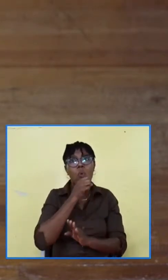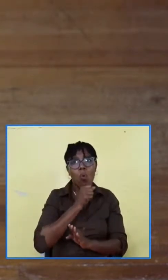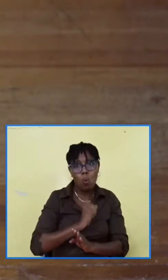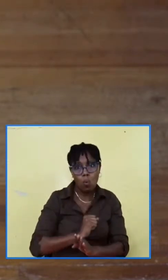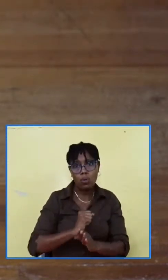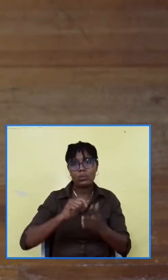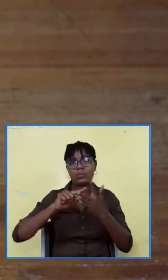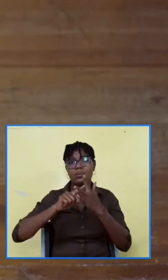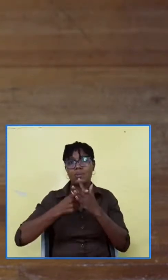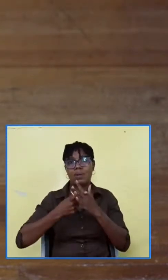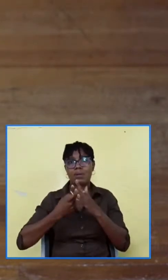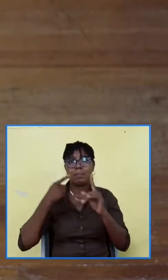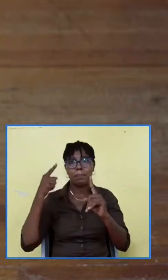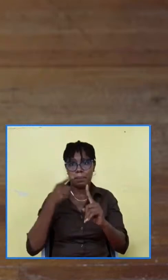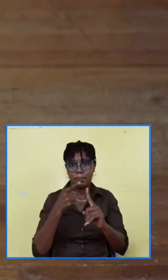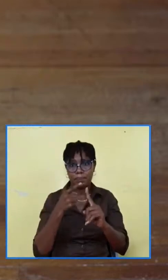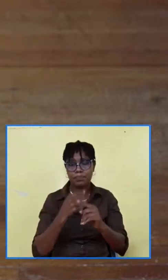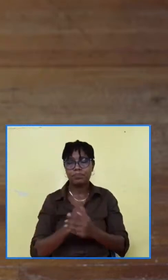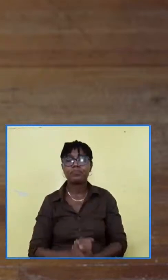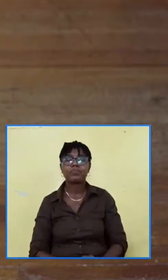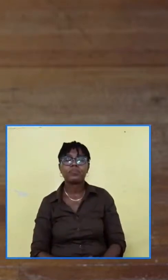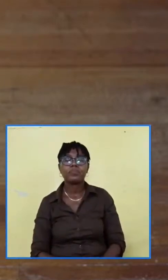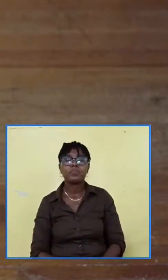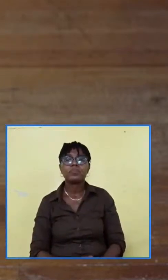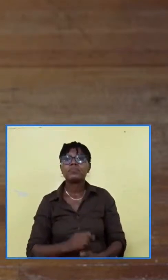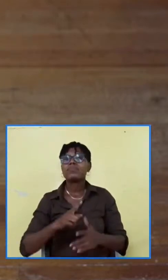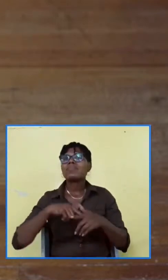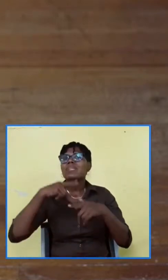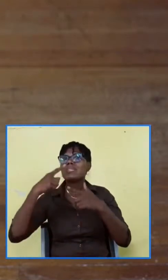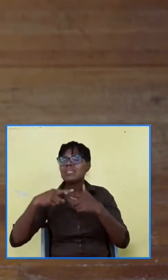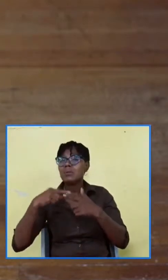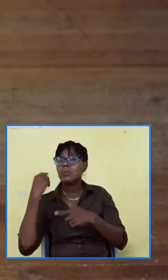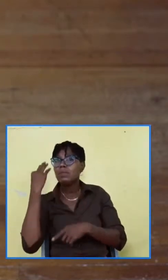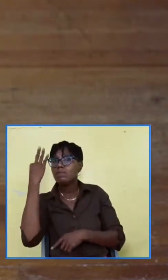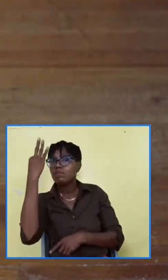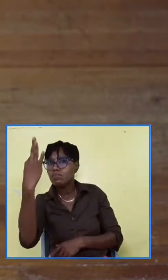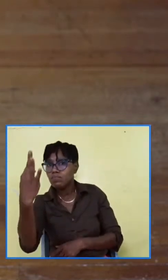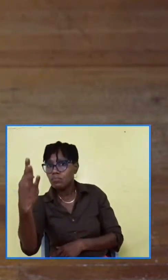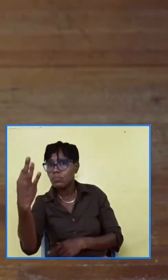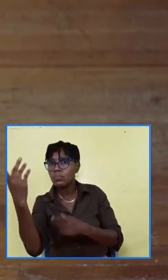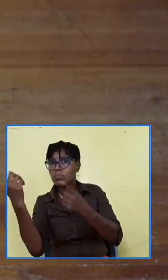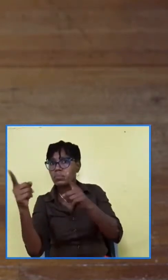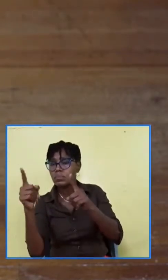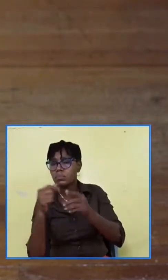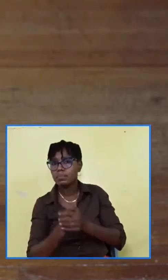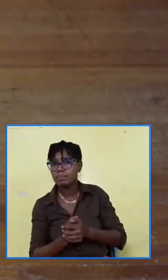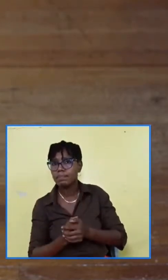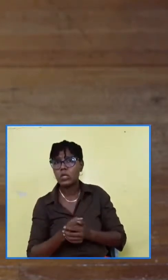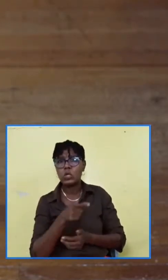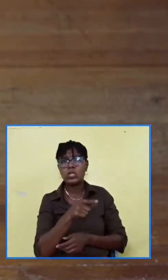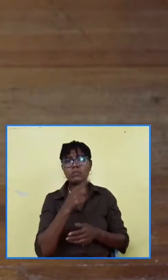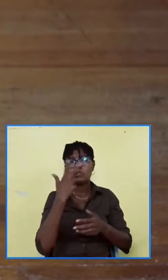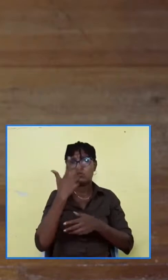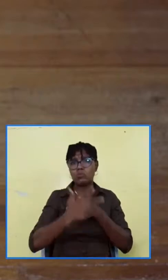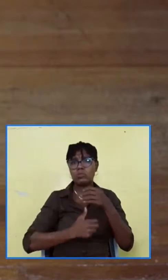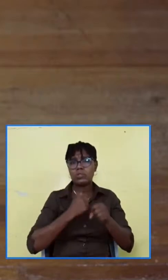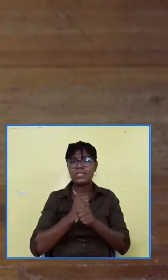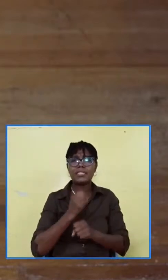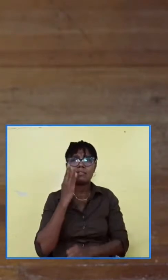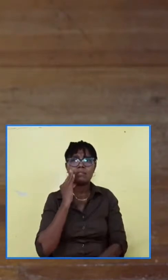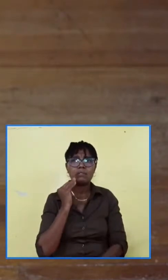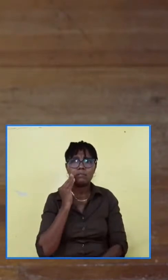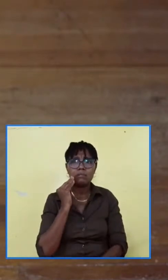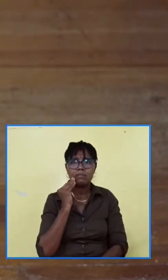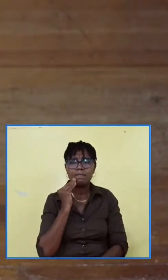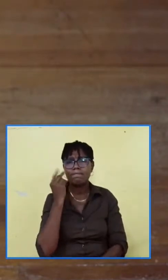already down. Mm-hmm. Right. And then we look forward. So if with 3 years of experience, the new outlook